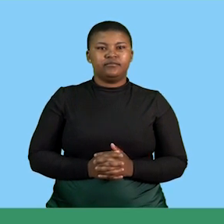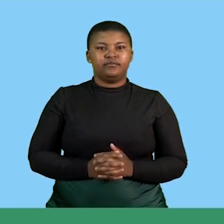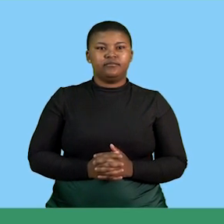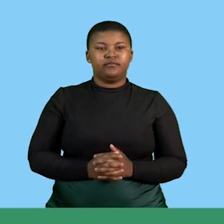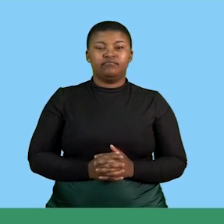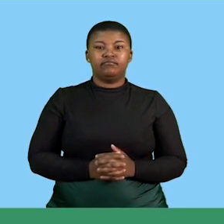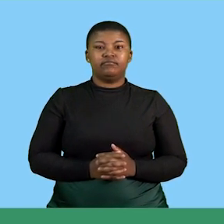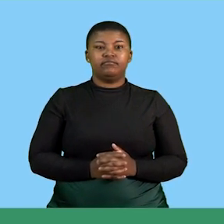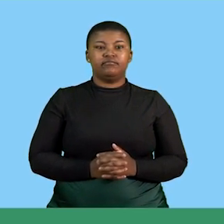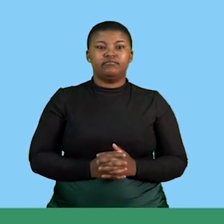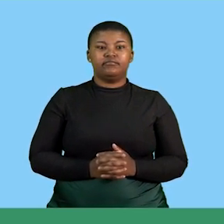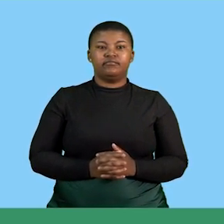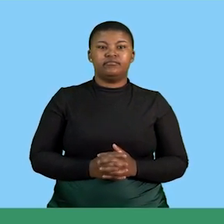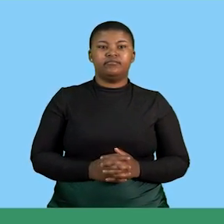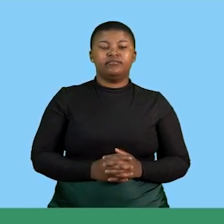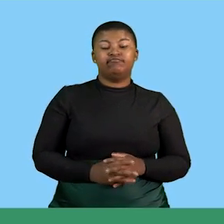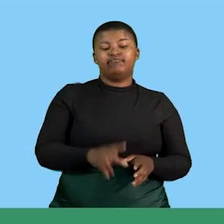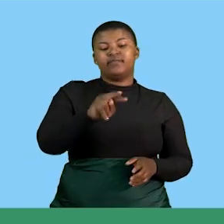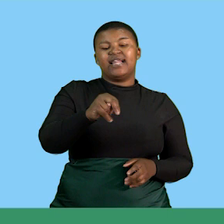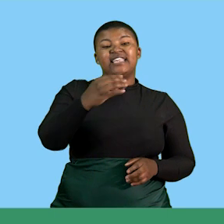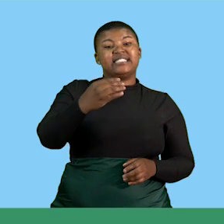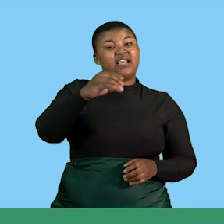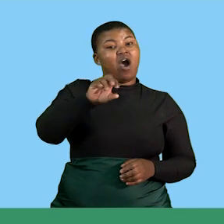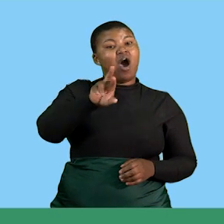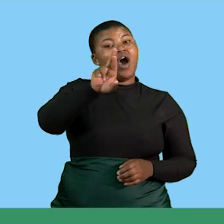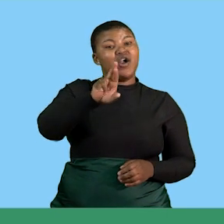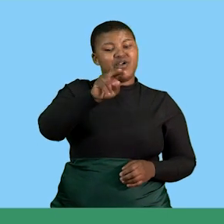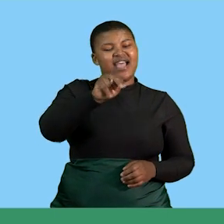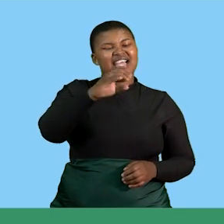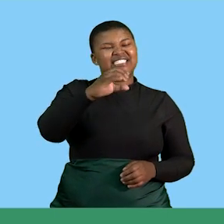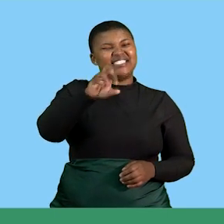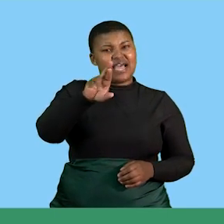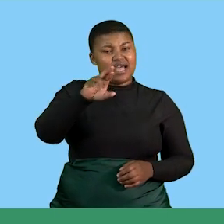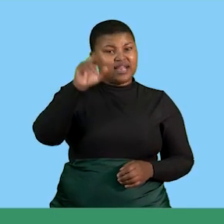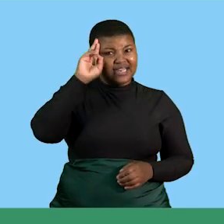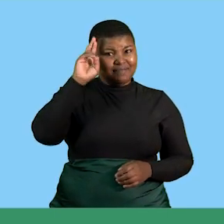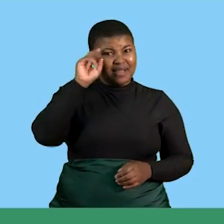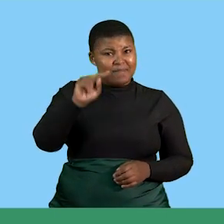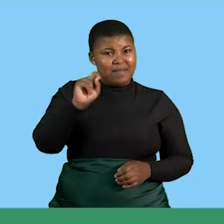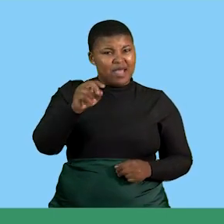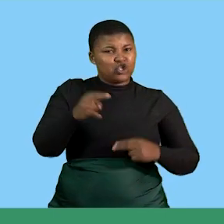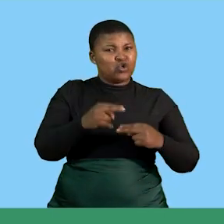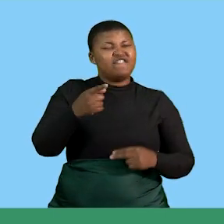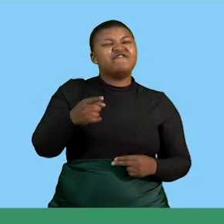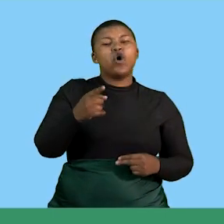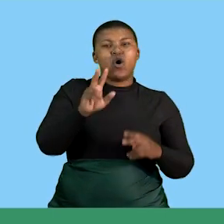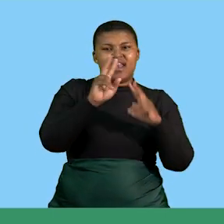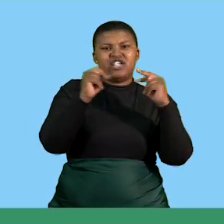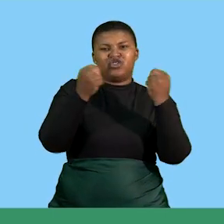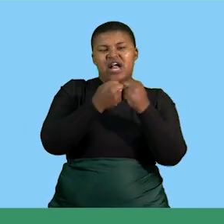Okay, and then our last statement, the NCR. NCR, of course, is abbreviation for